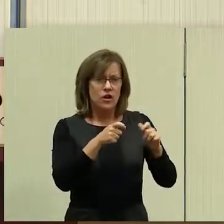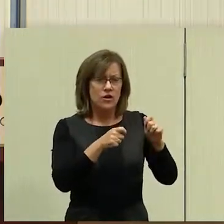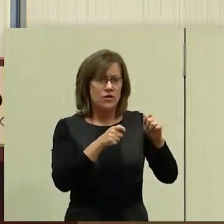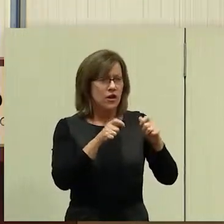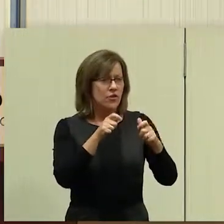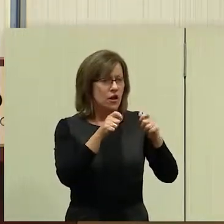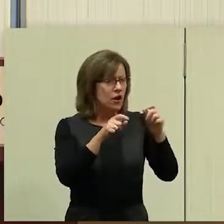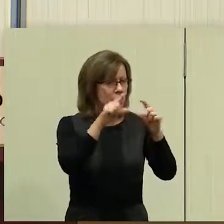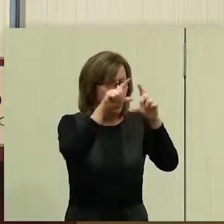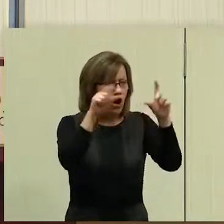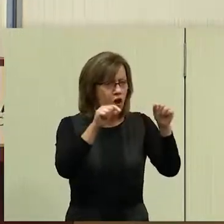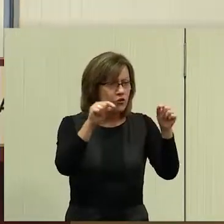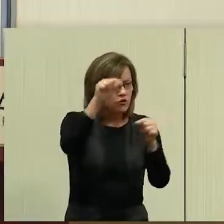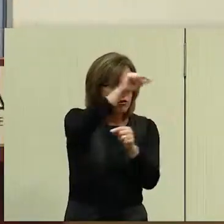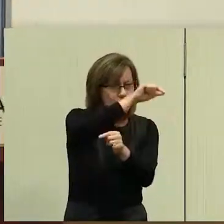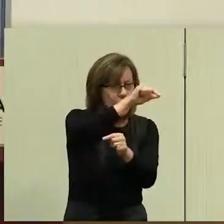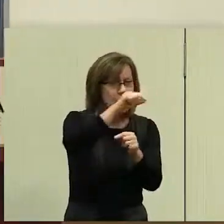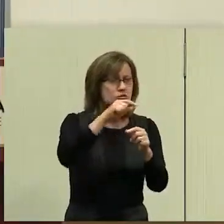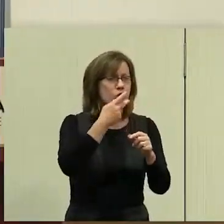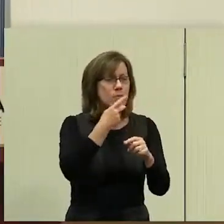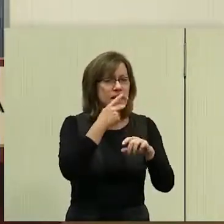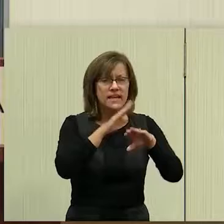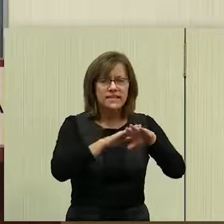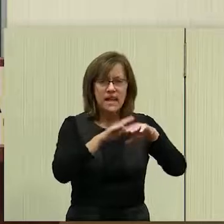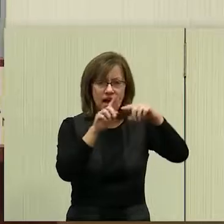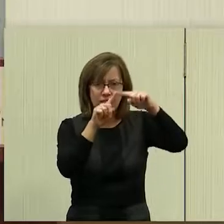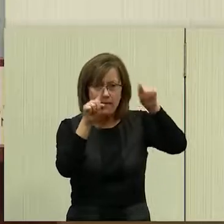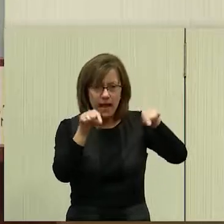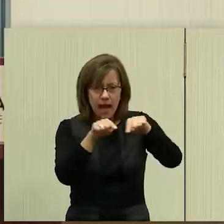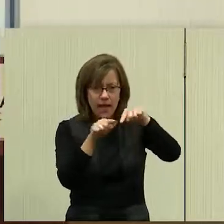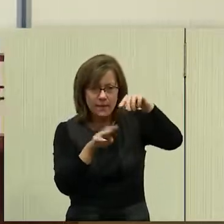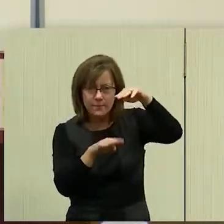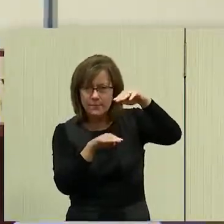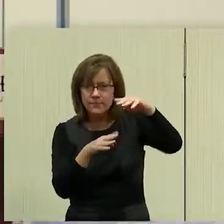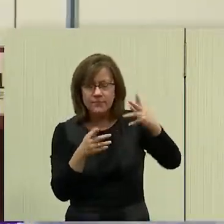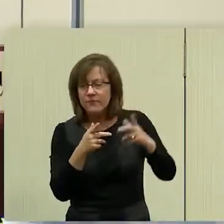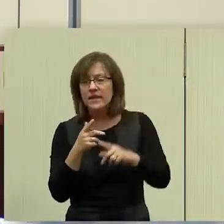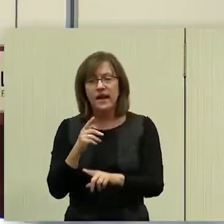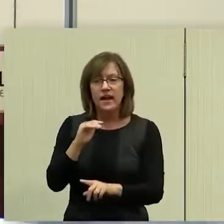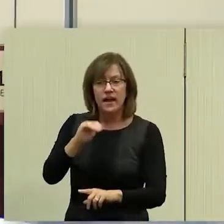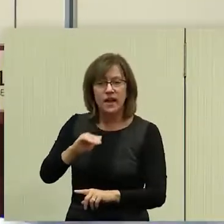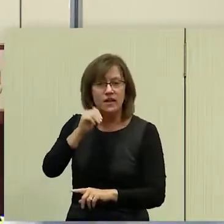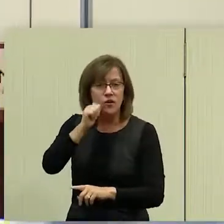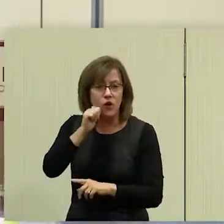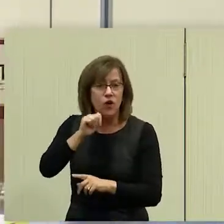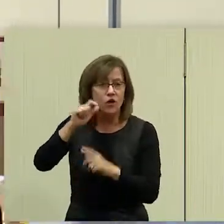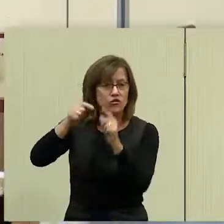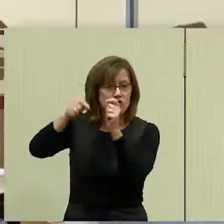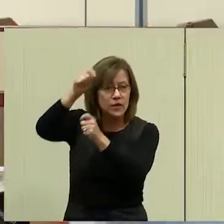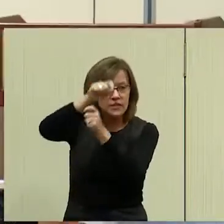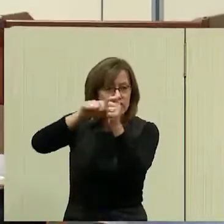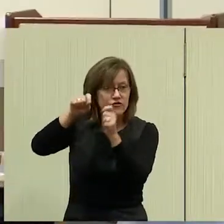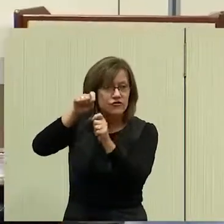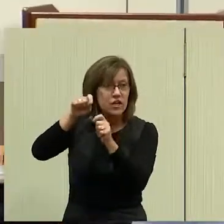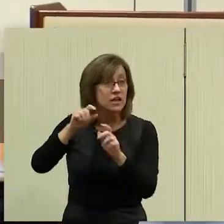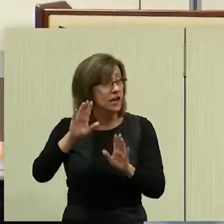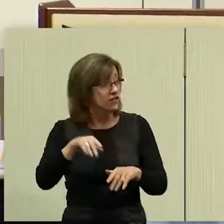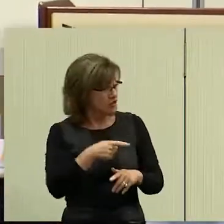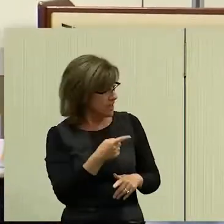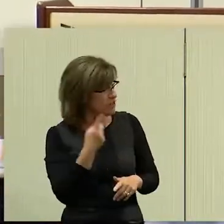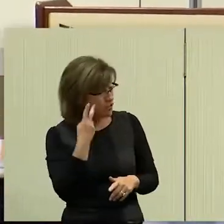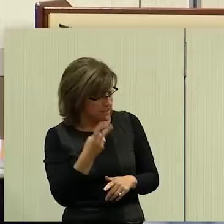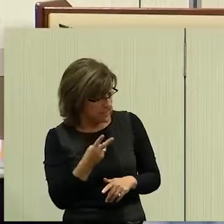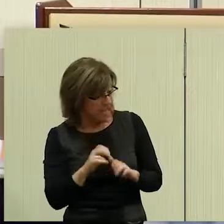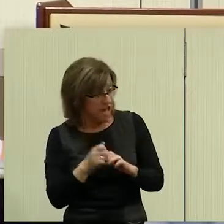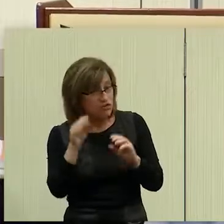pink's on the bottom or whatever it was. So she switched, the little girl switched the cards and the teacher commented on it. Did you see how she did that? Or I